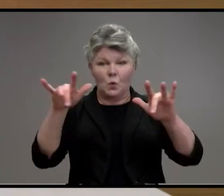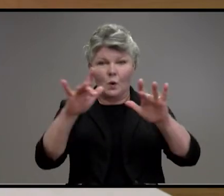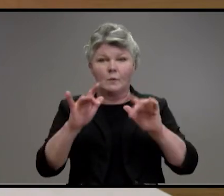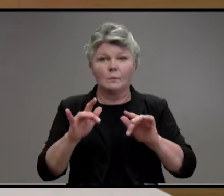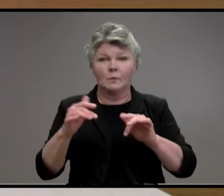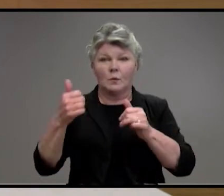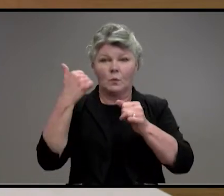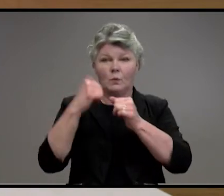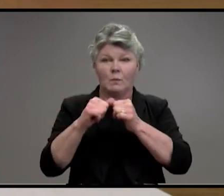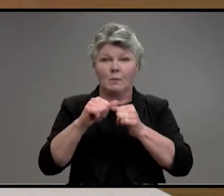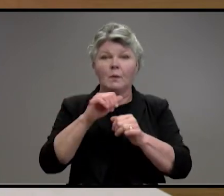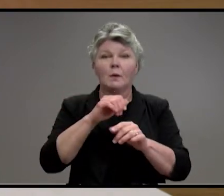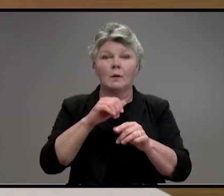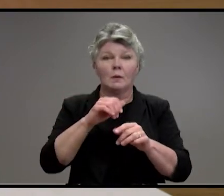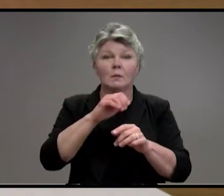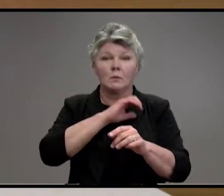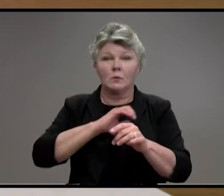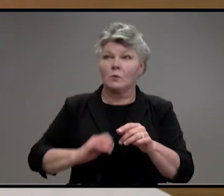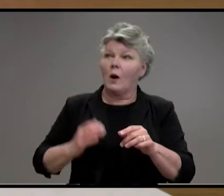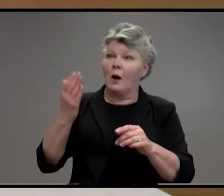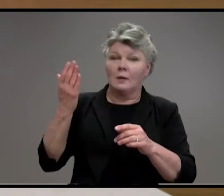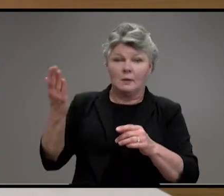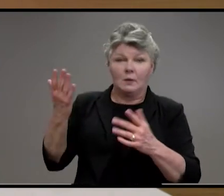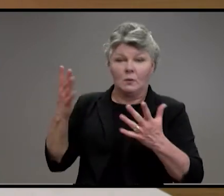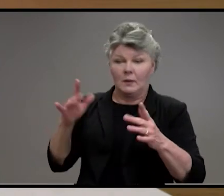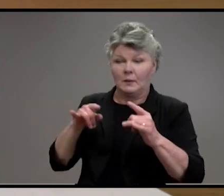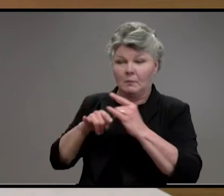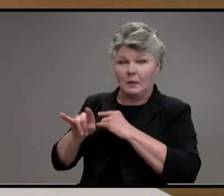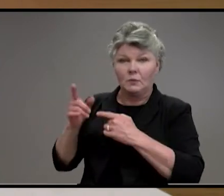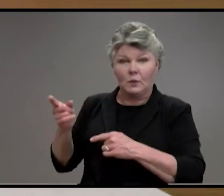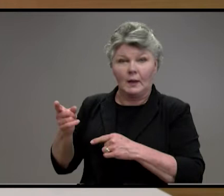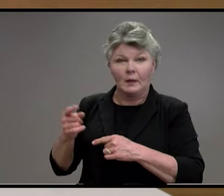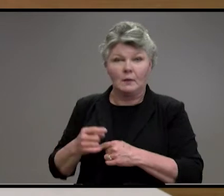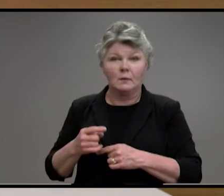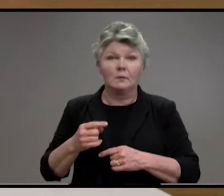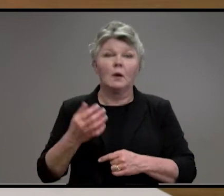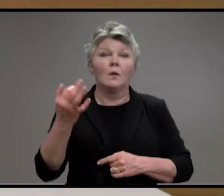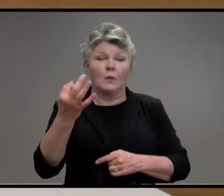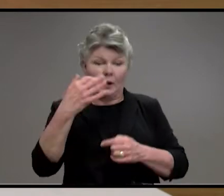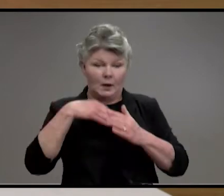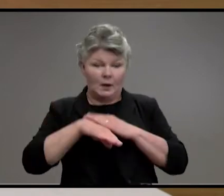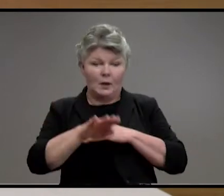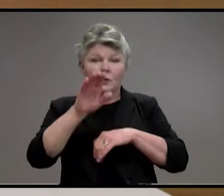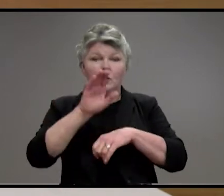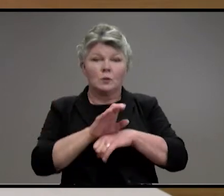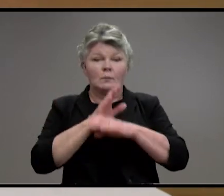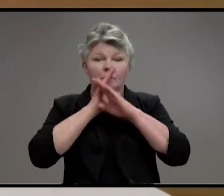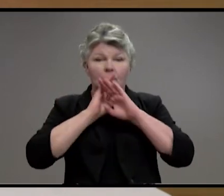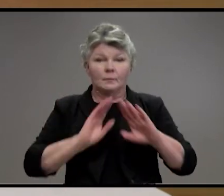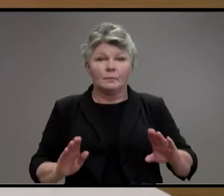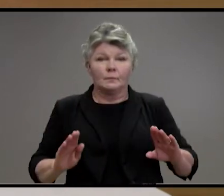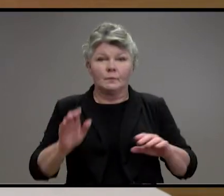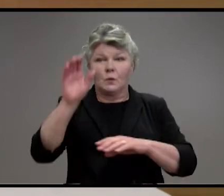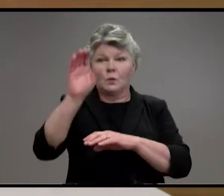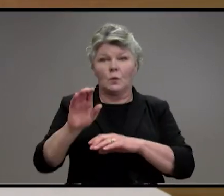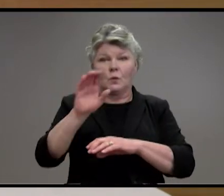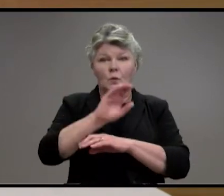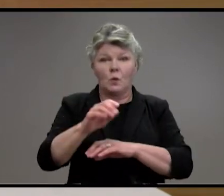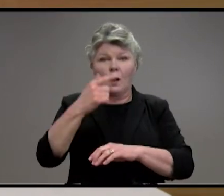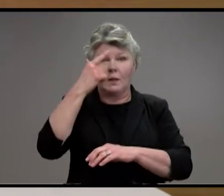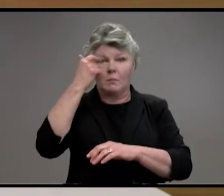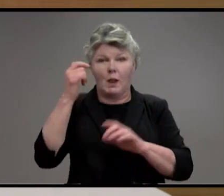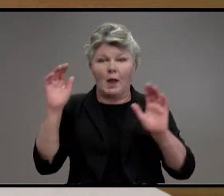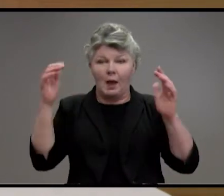reminder of Christ's betrayal. On Friday, we will enter the church in silence. The cross will be shrouded in black as a reminder of Christ's